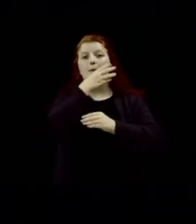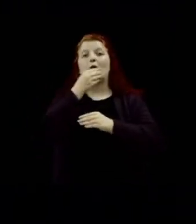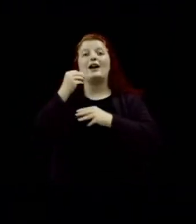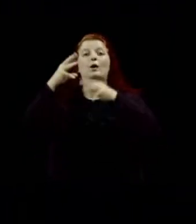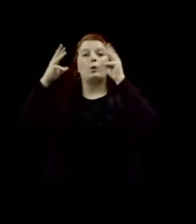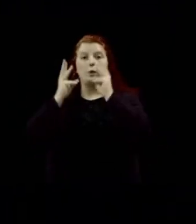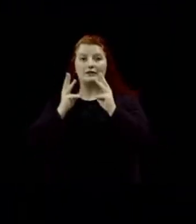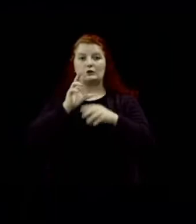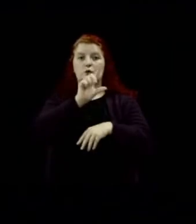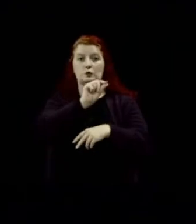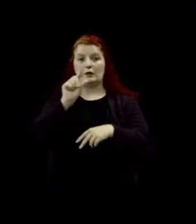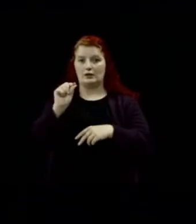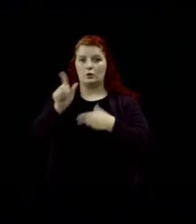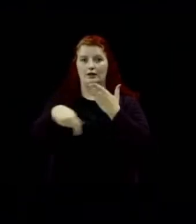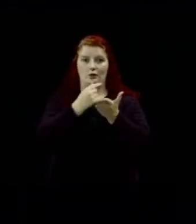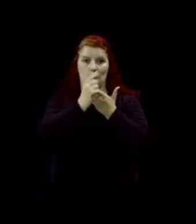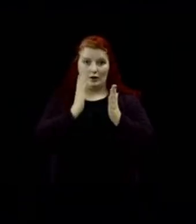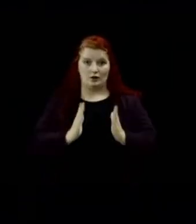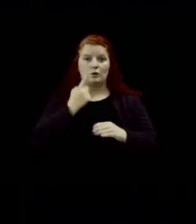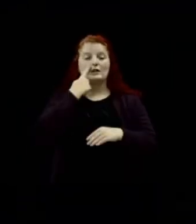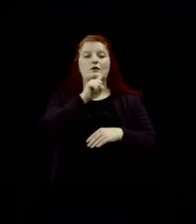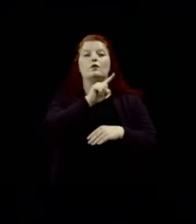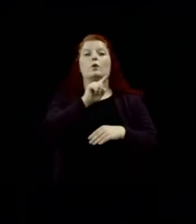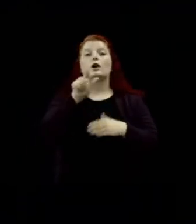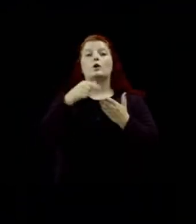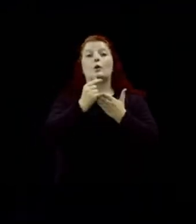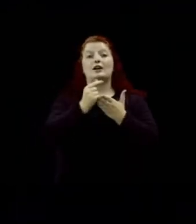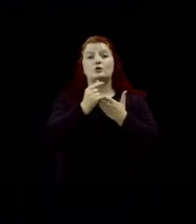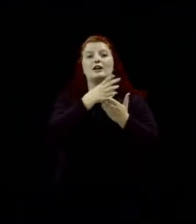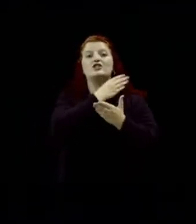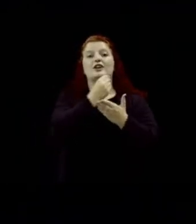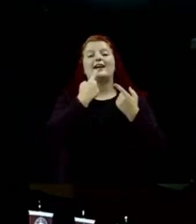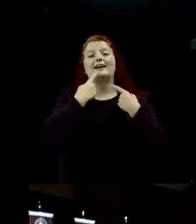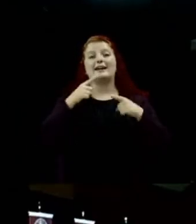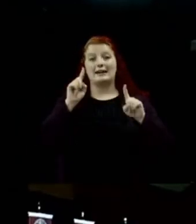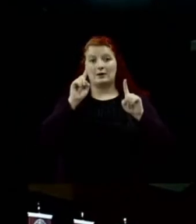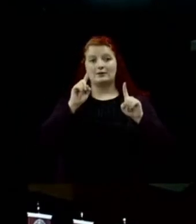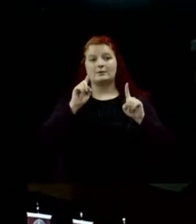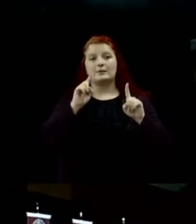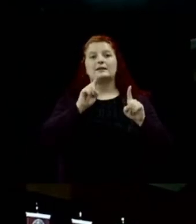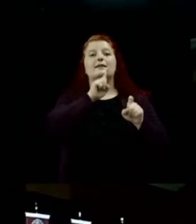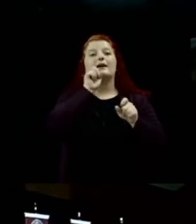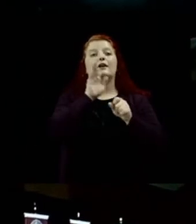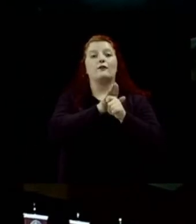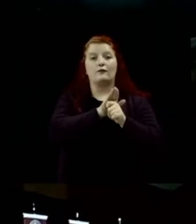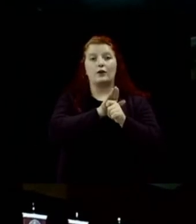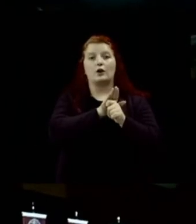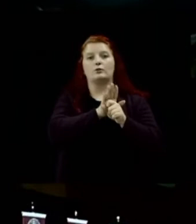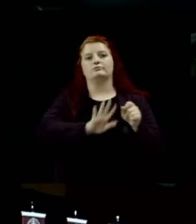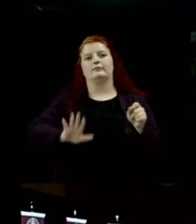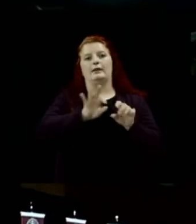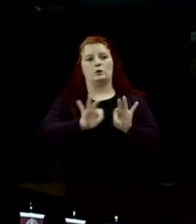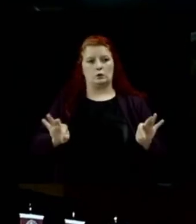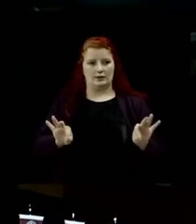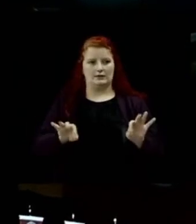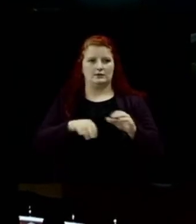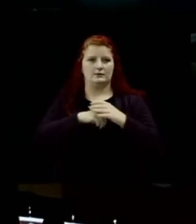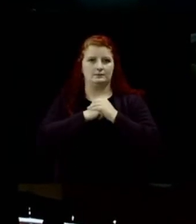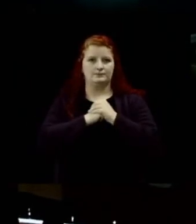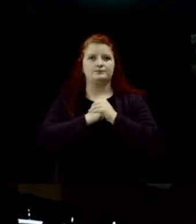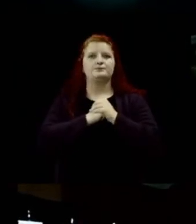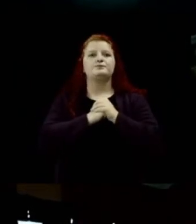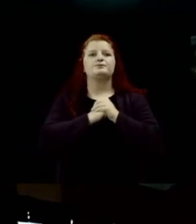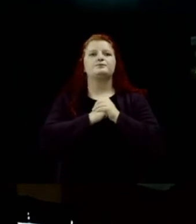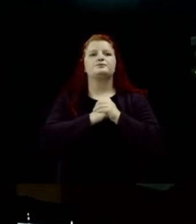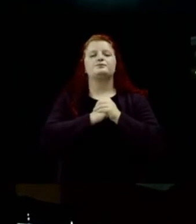winter 2020 graduates for graduation and announcements, the conferring of their degrees. Each of